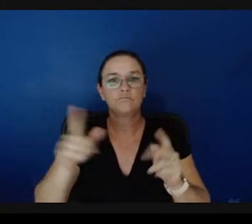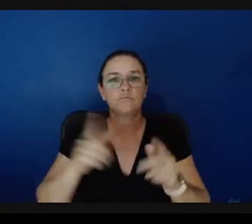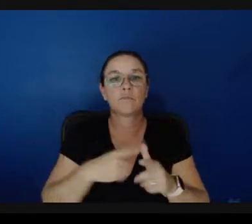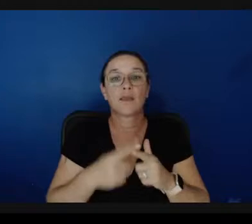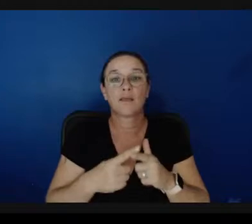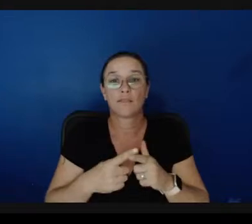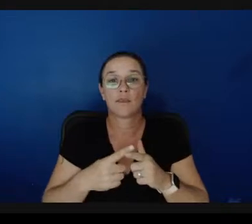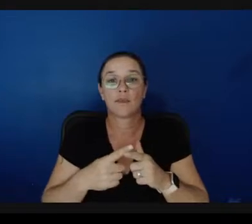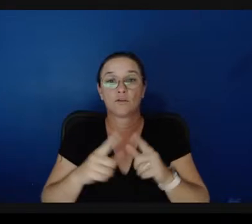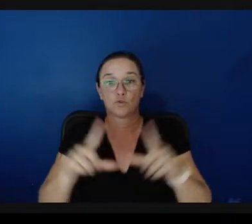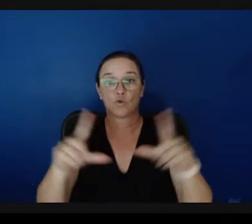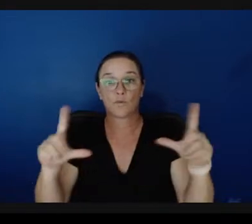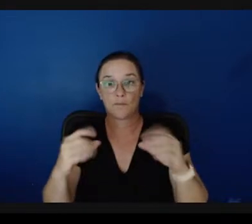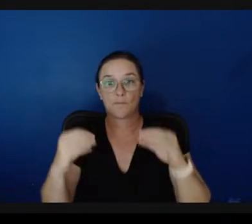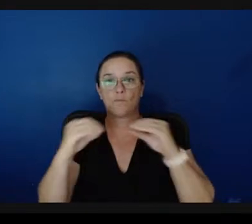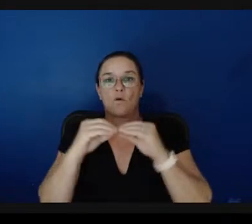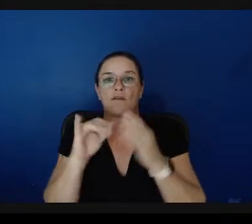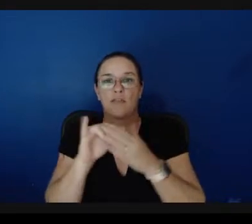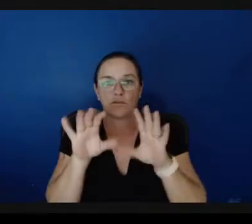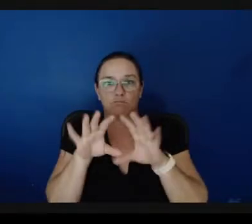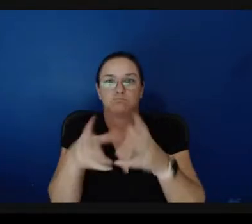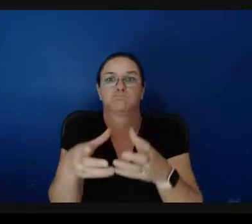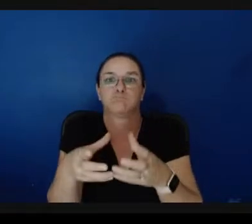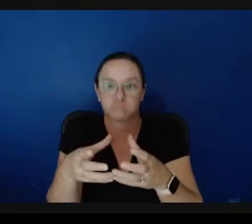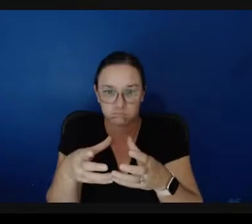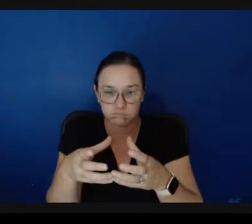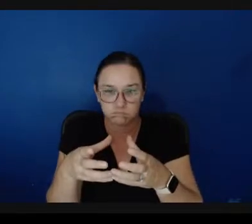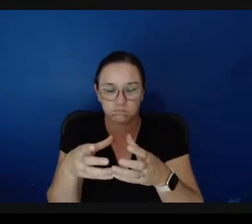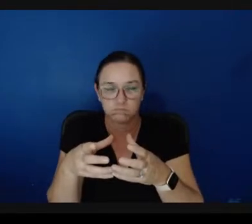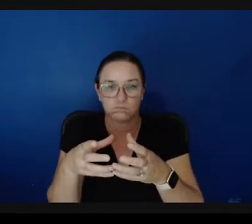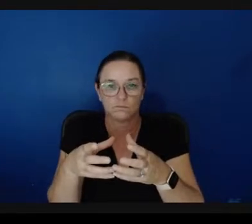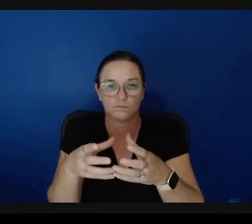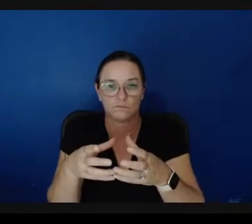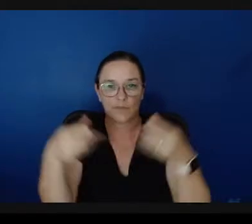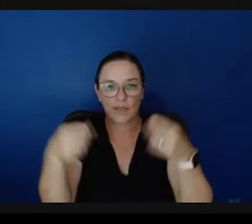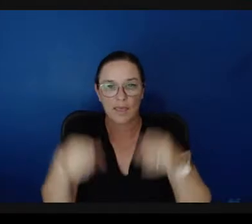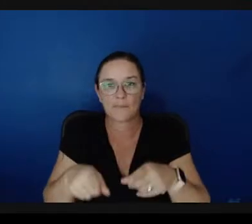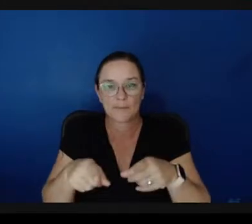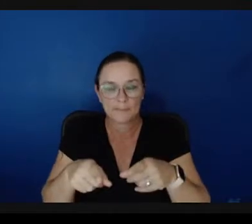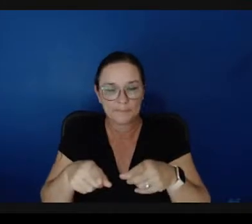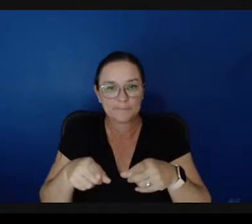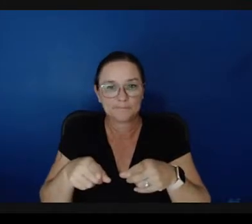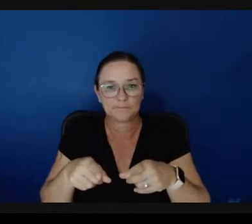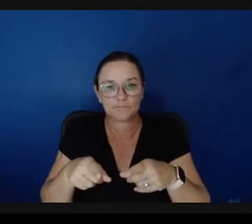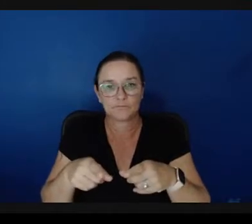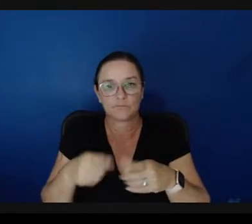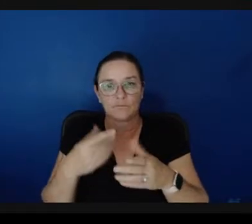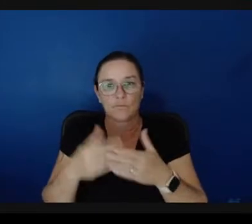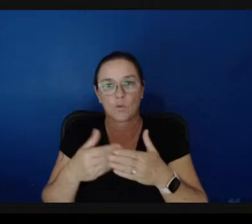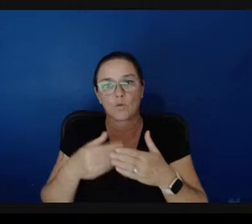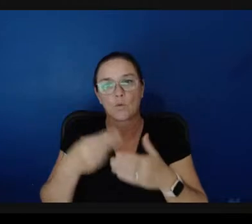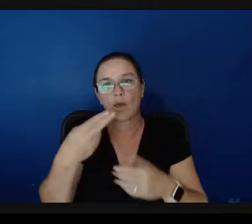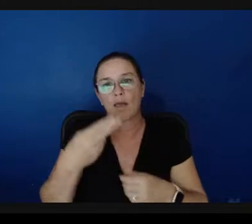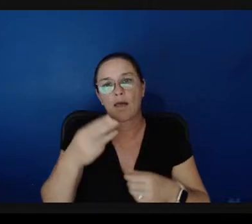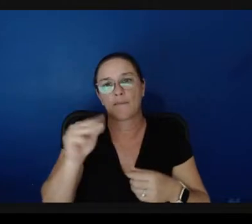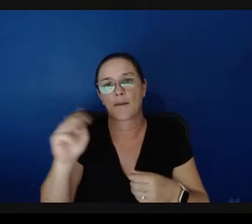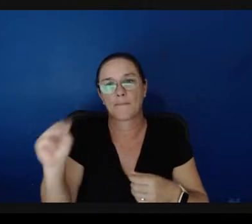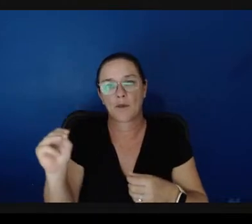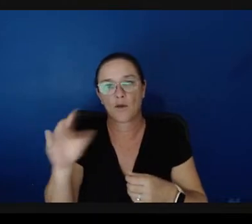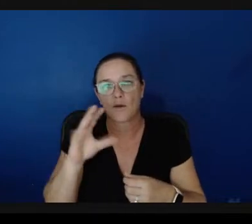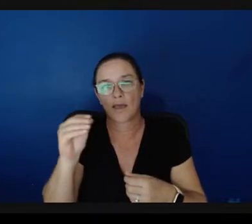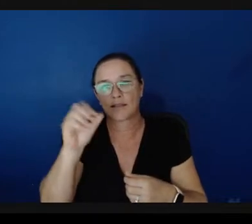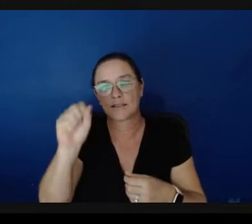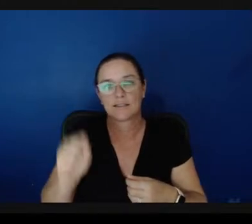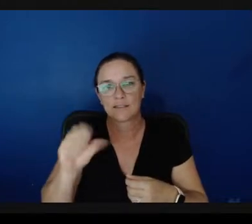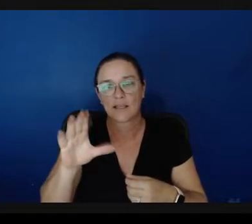further, there is that big cluster of earthquakes right around Halema'uma'u and the South Caldera area, right